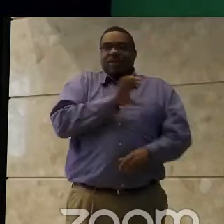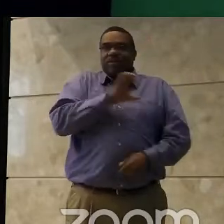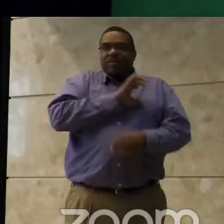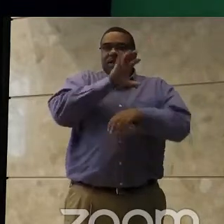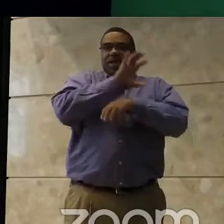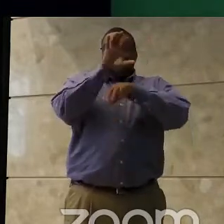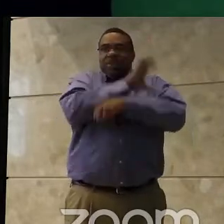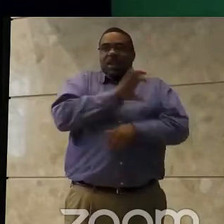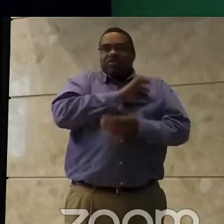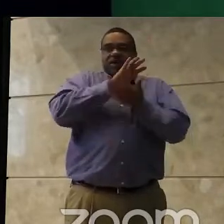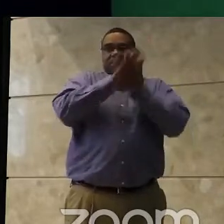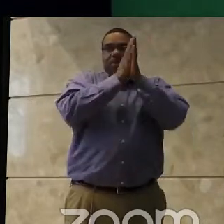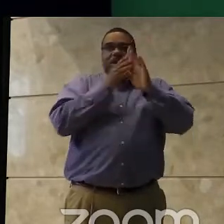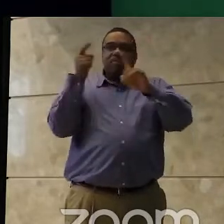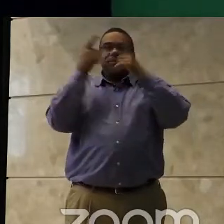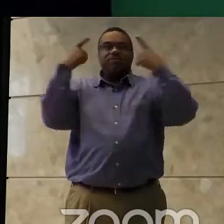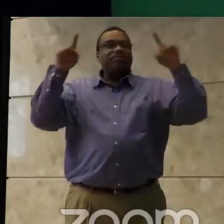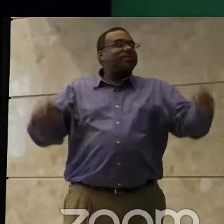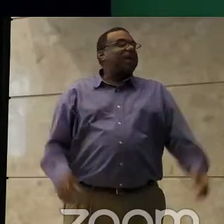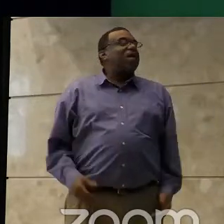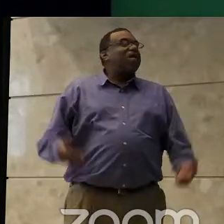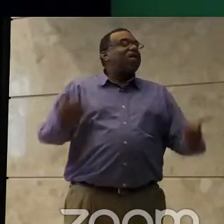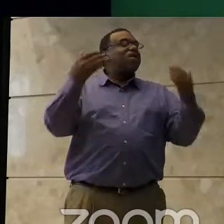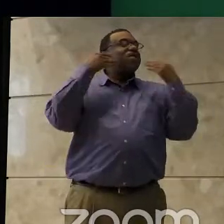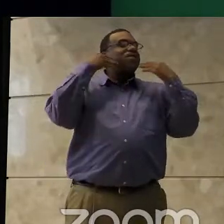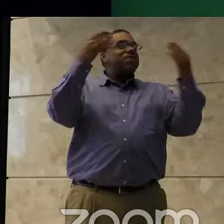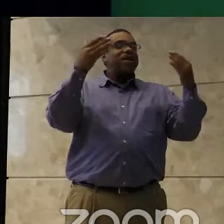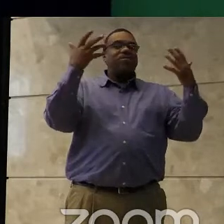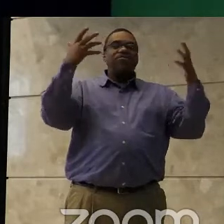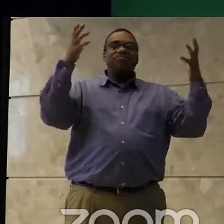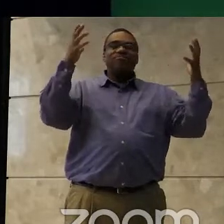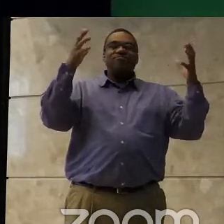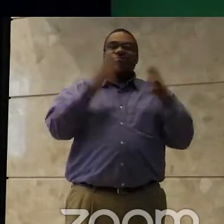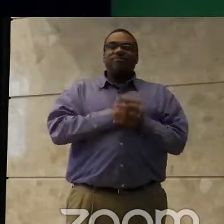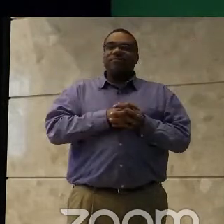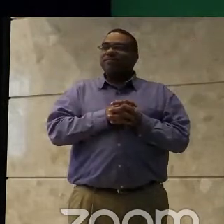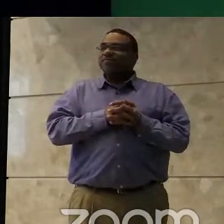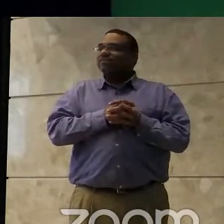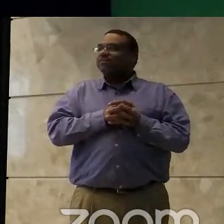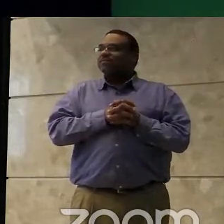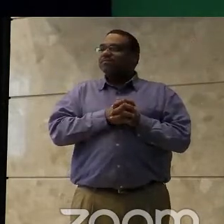character, it becomes your. Thank you all very much.